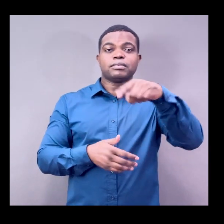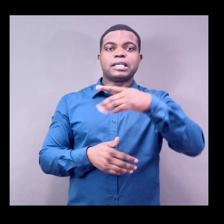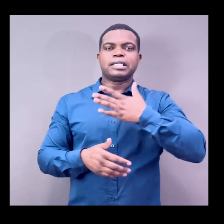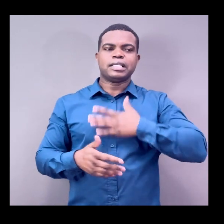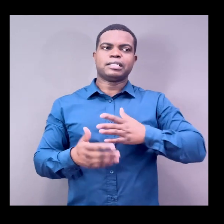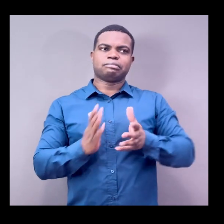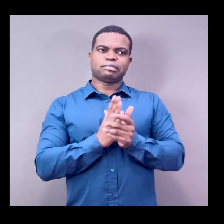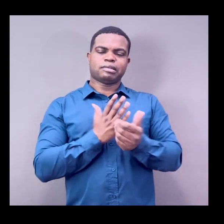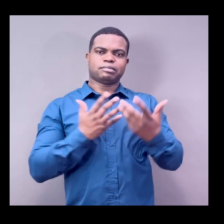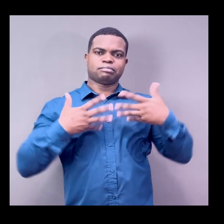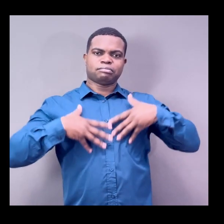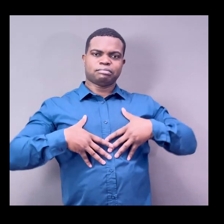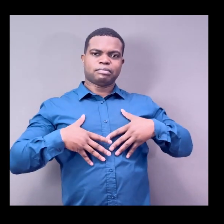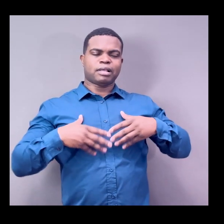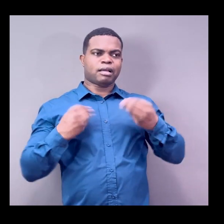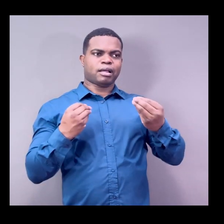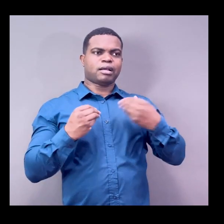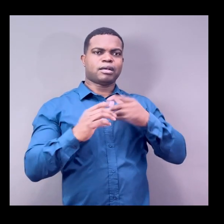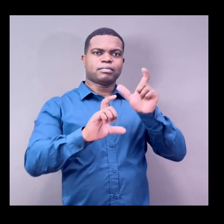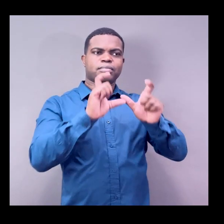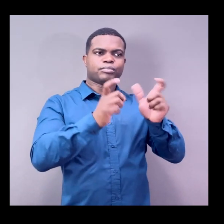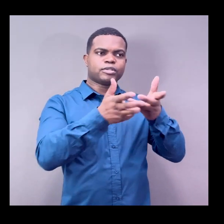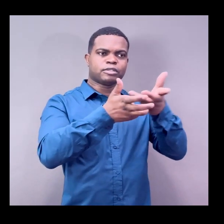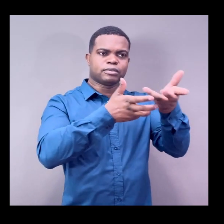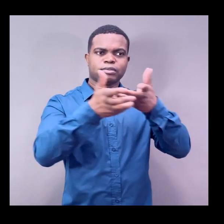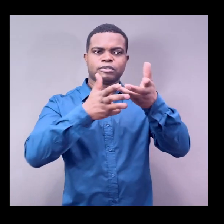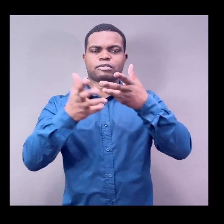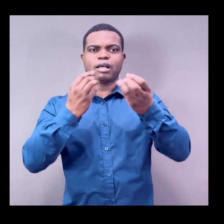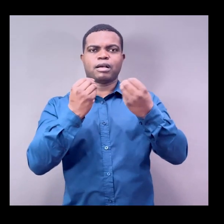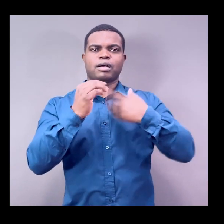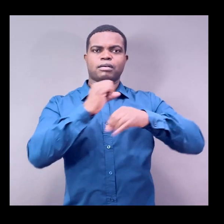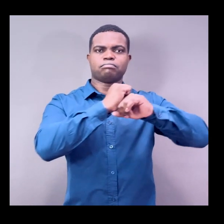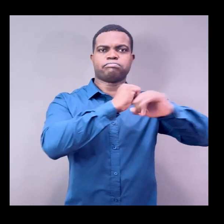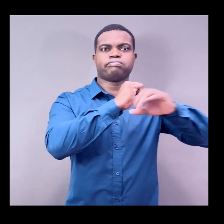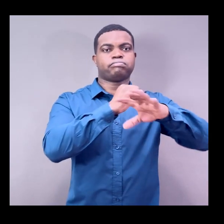the campaign skills. So let's look at the campaign skills.